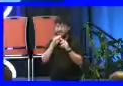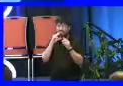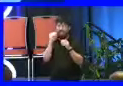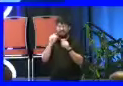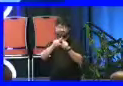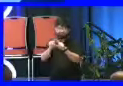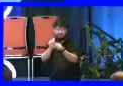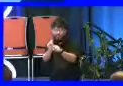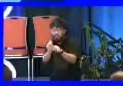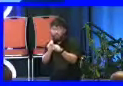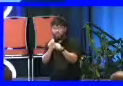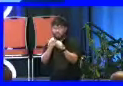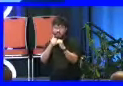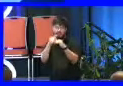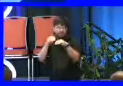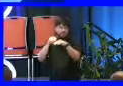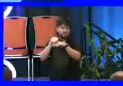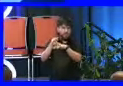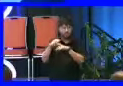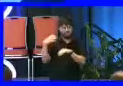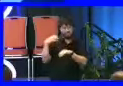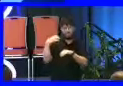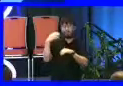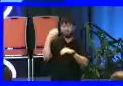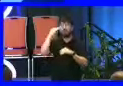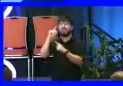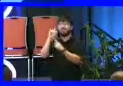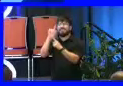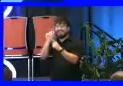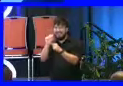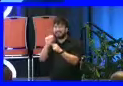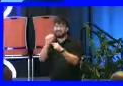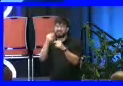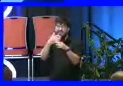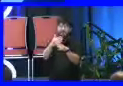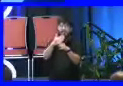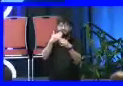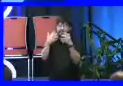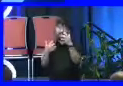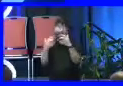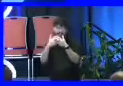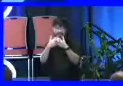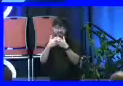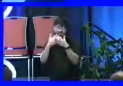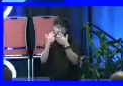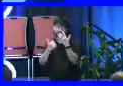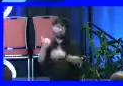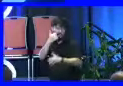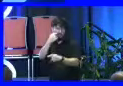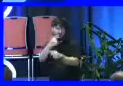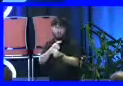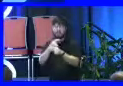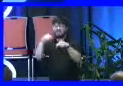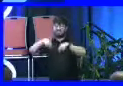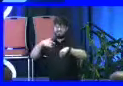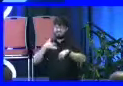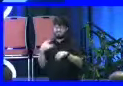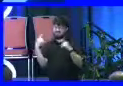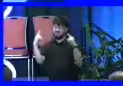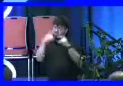work with your coaches, we know data sharing, matching, and integration are TA priorities. This tends to be a very